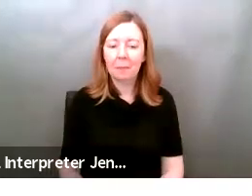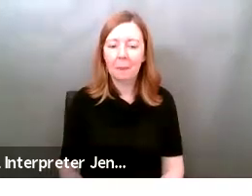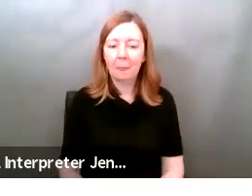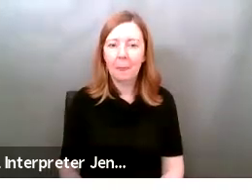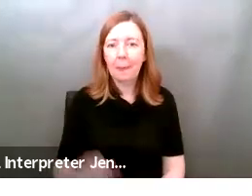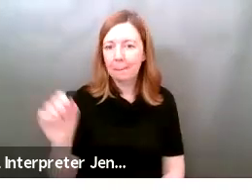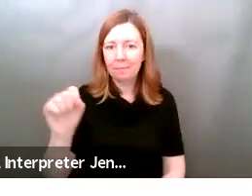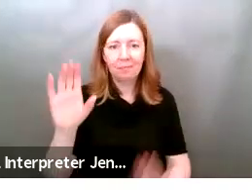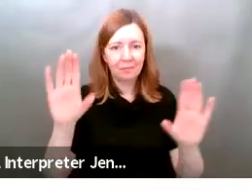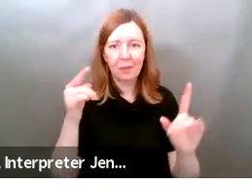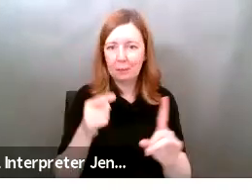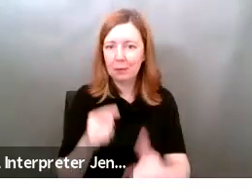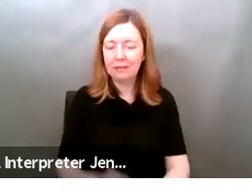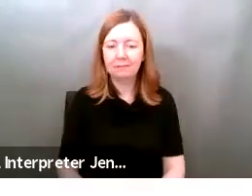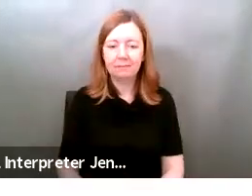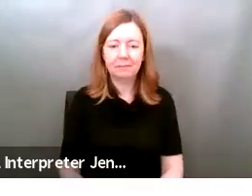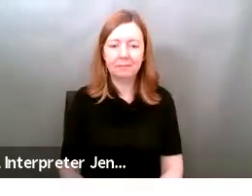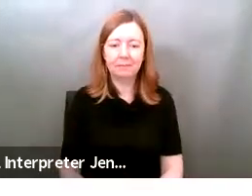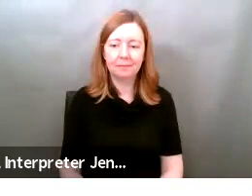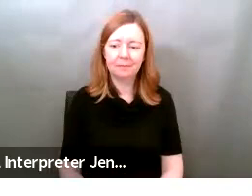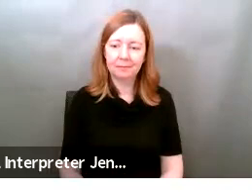Yeah, that's a great point.